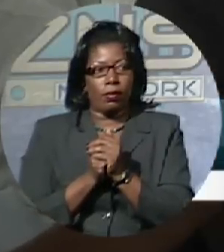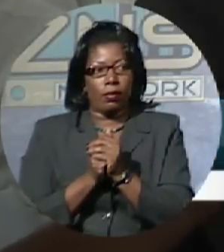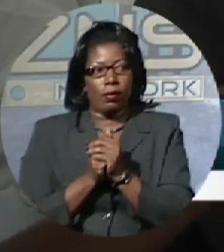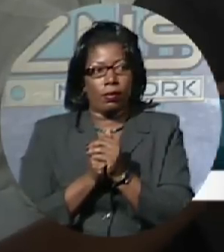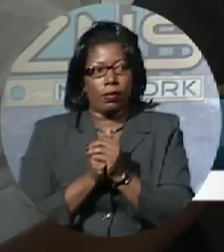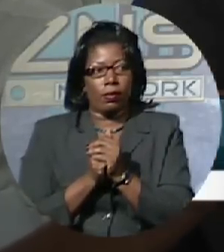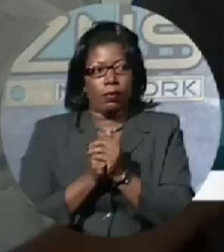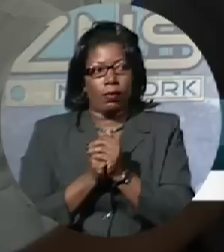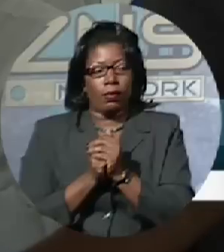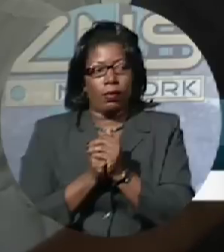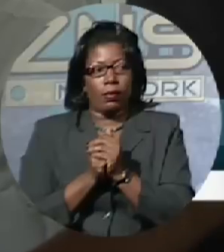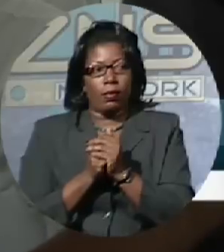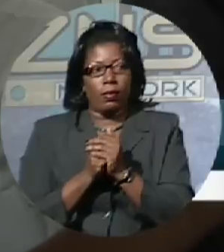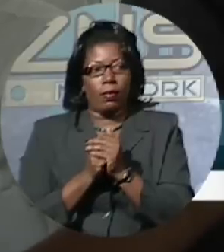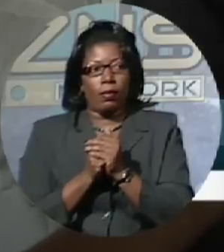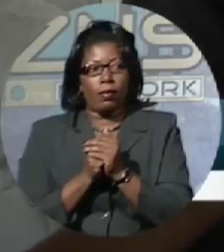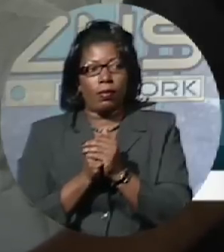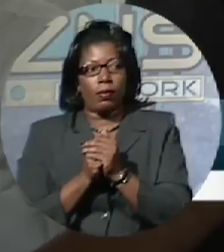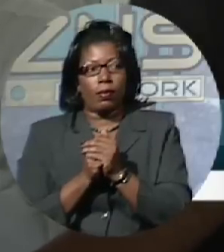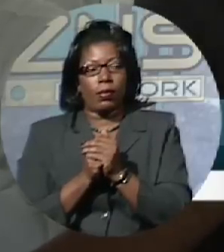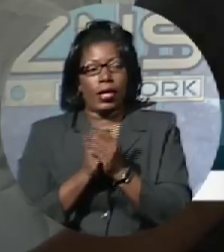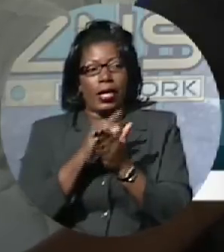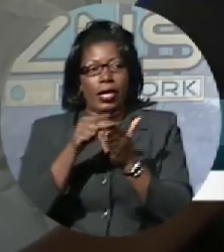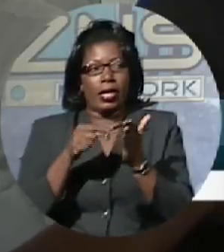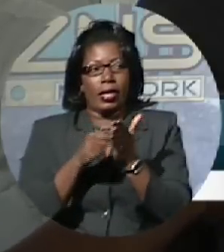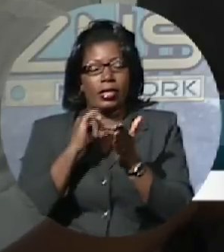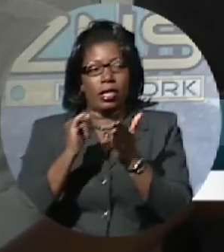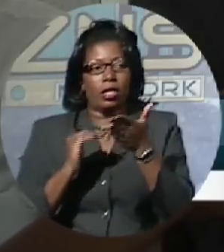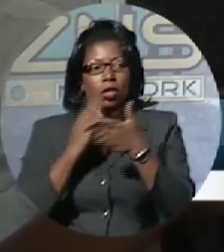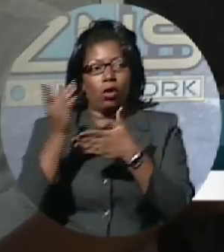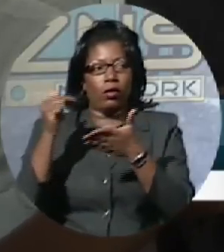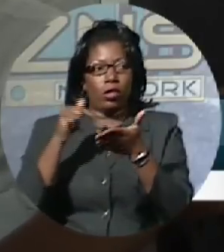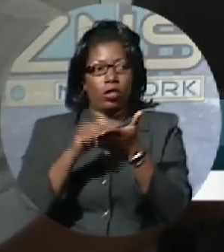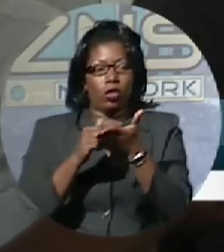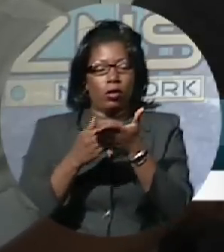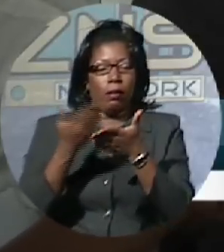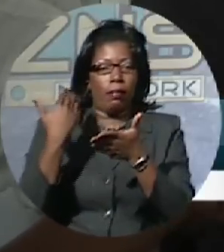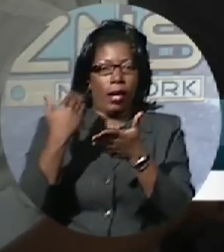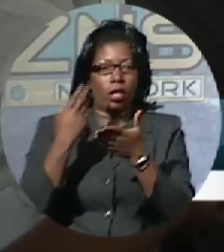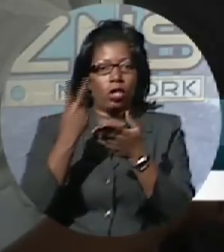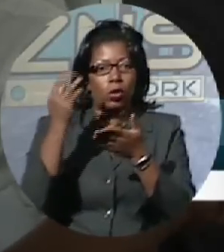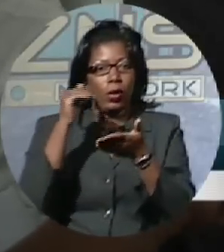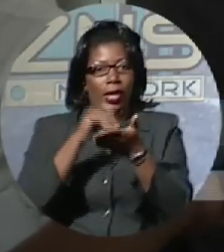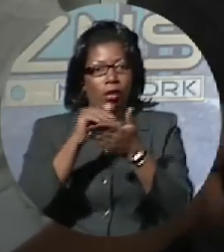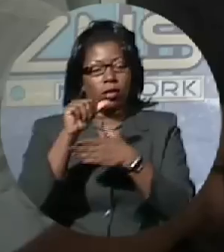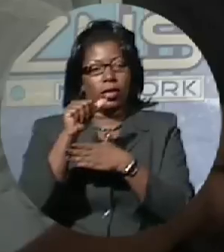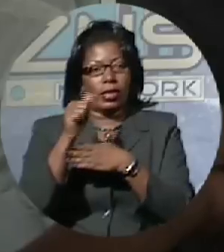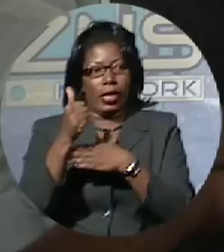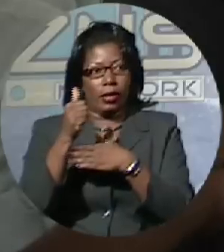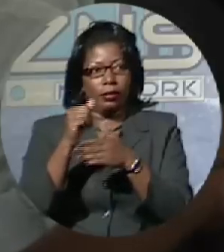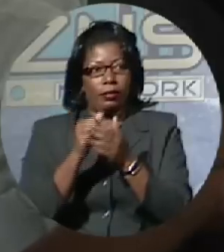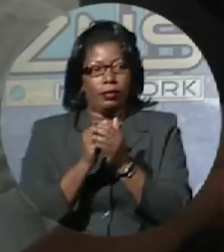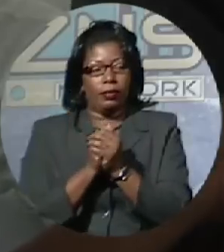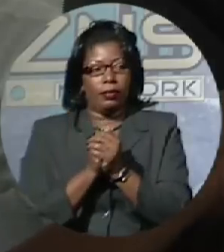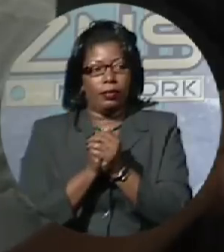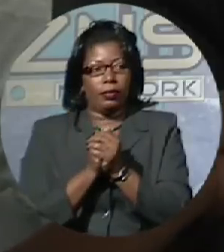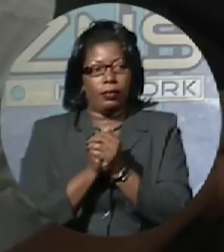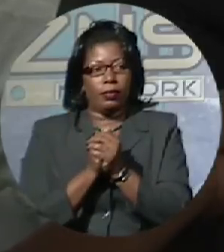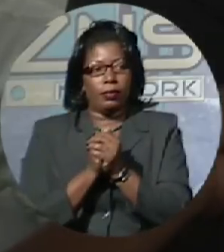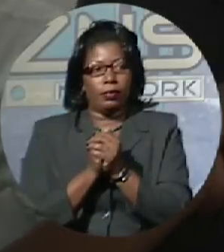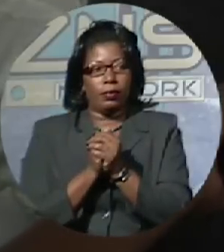this has been coming overdue since 2010. Yes. And